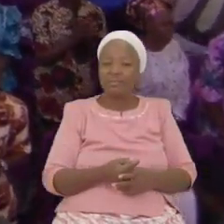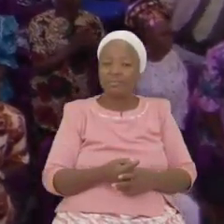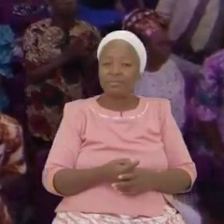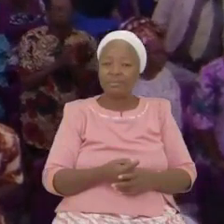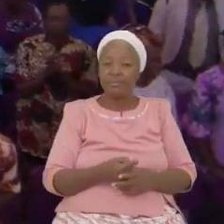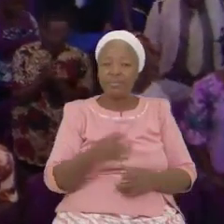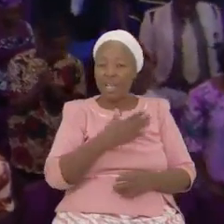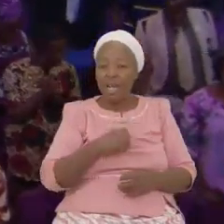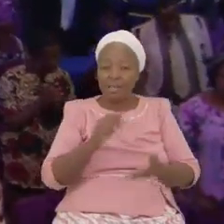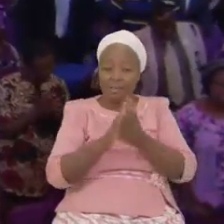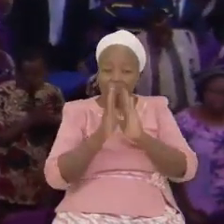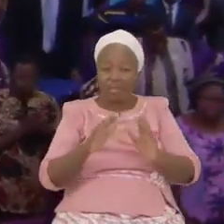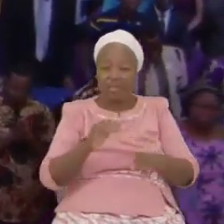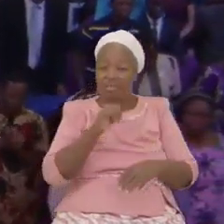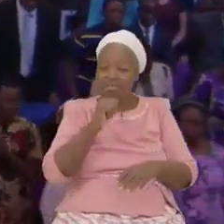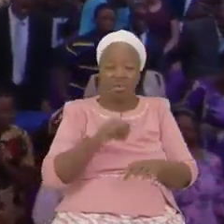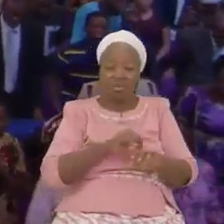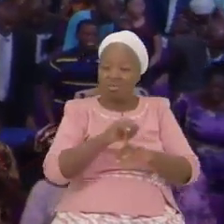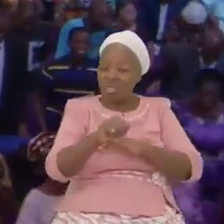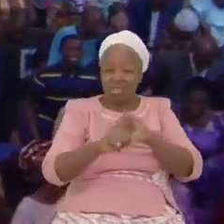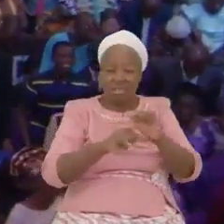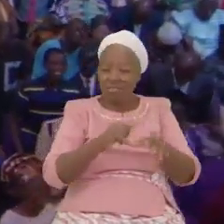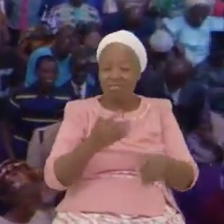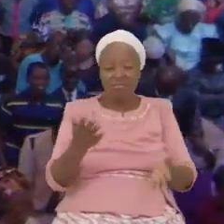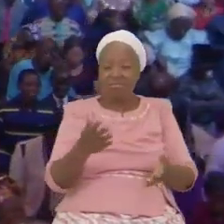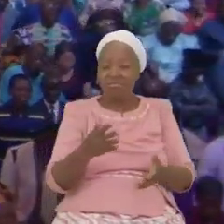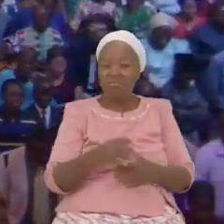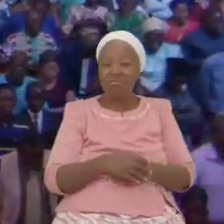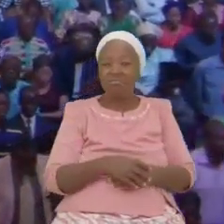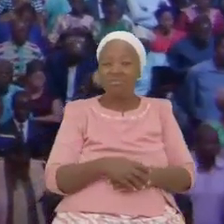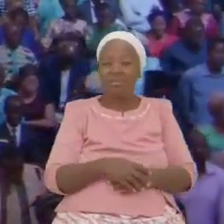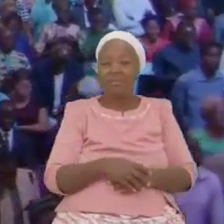And peace is not hypocritical either.